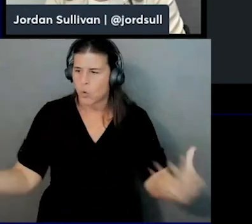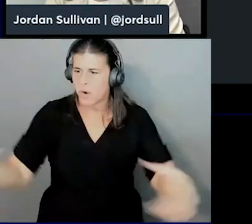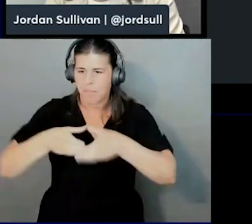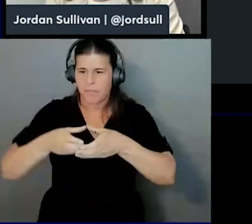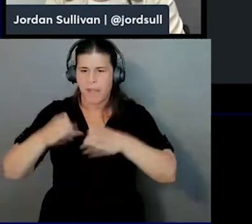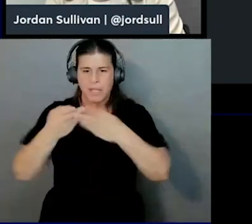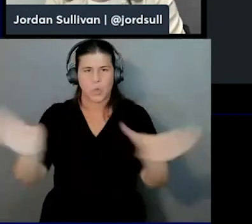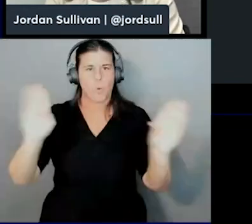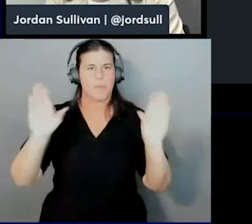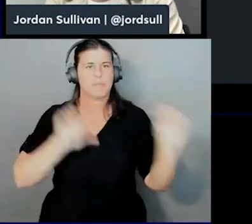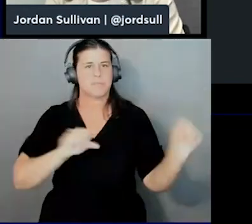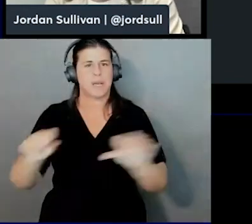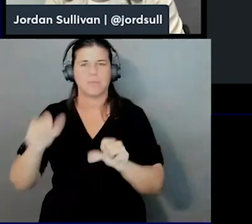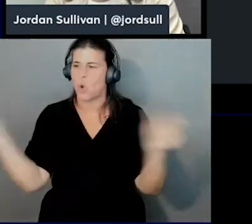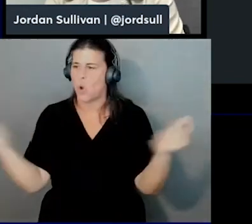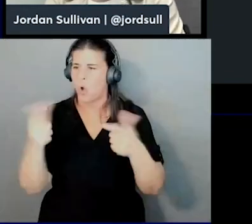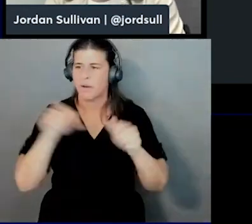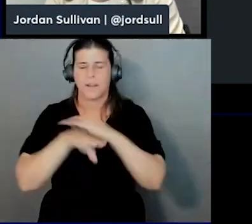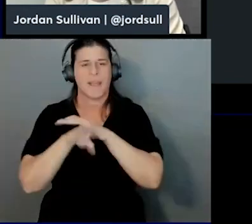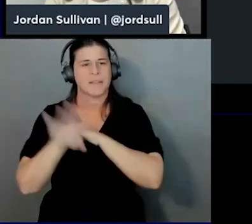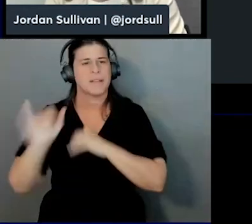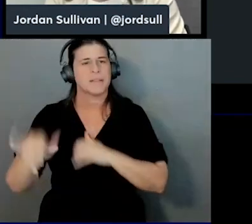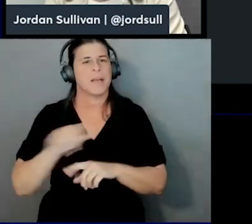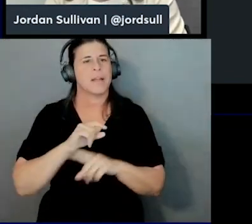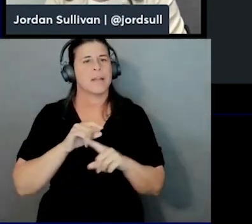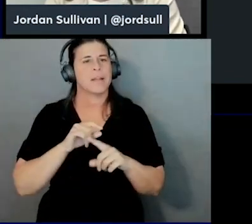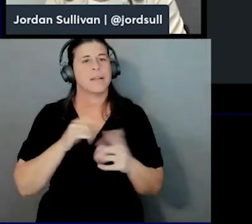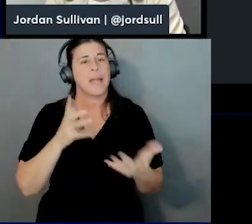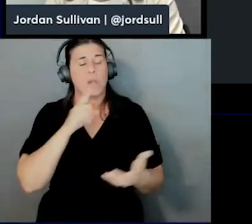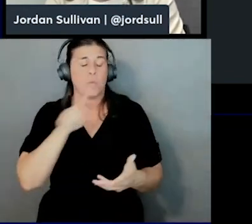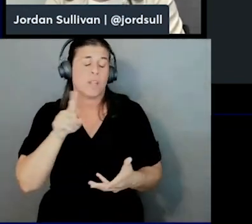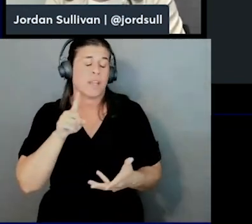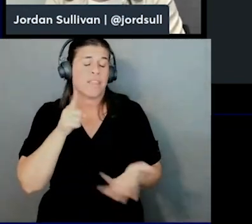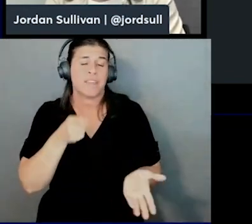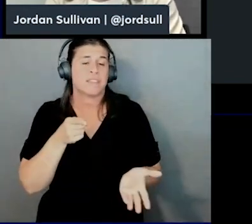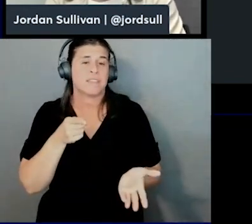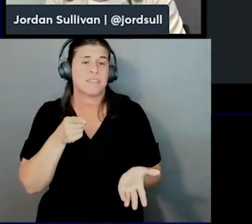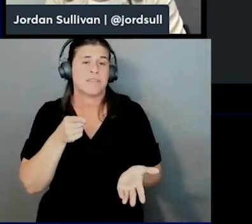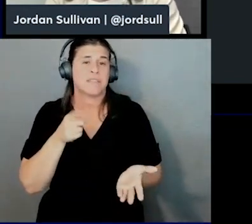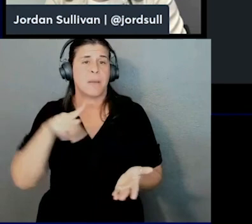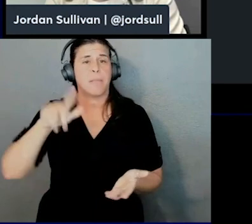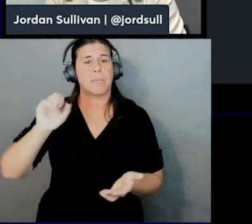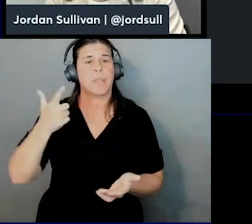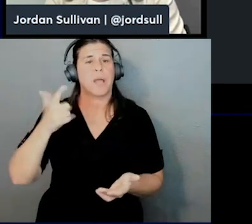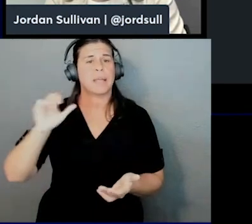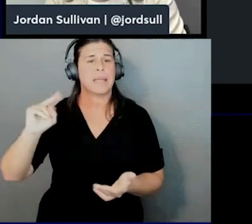should be accessible to everyone. And this plugin is not